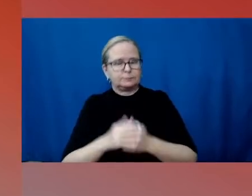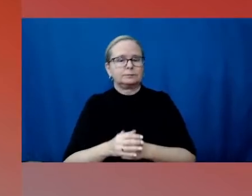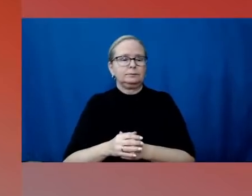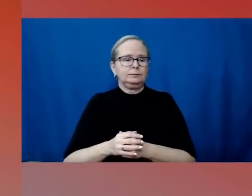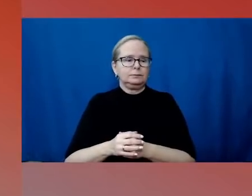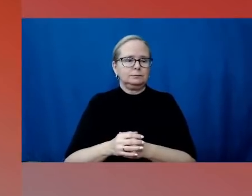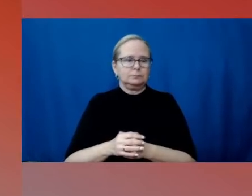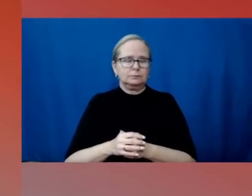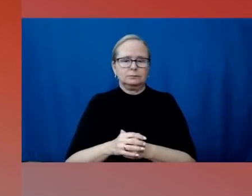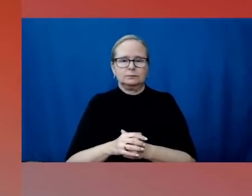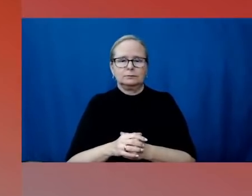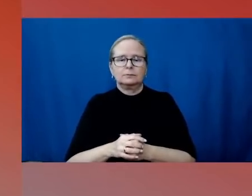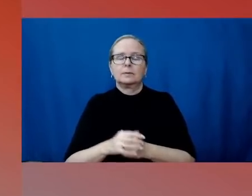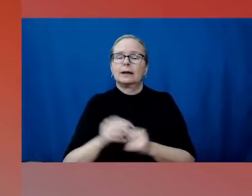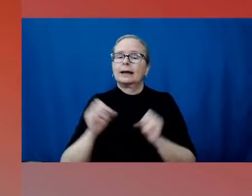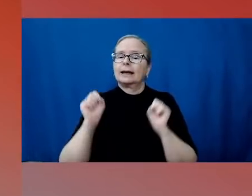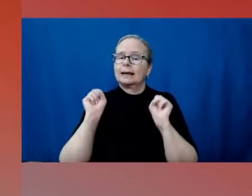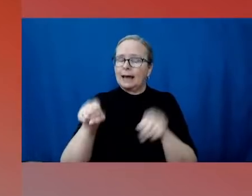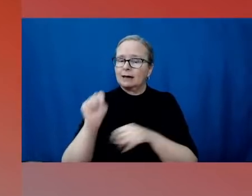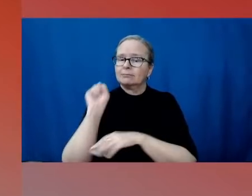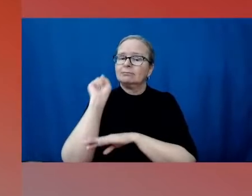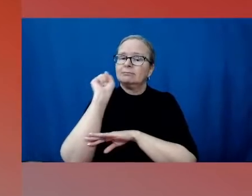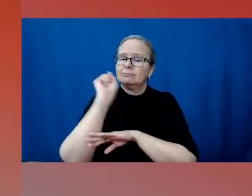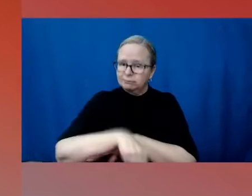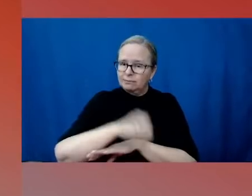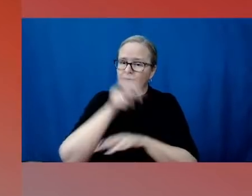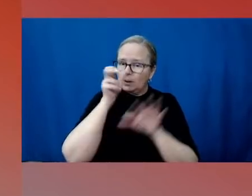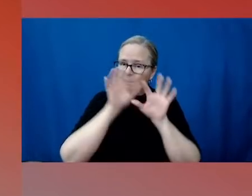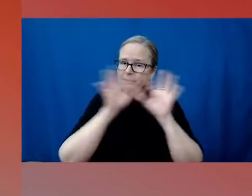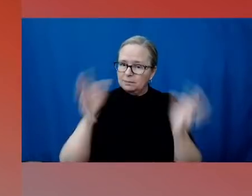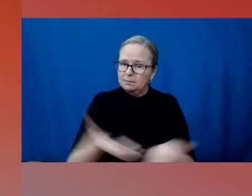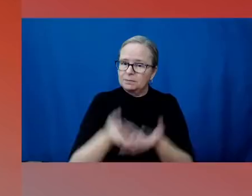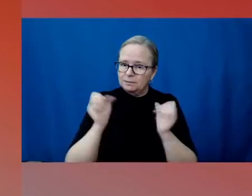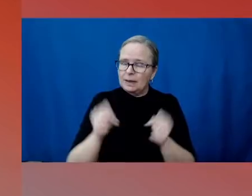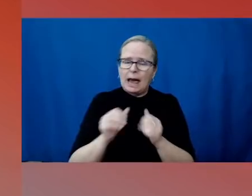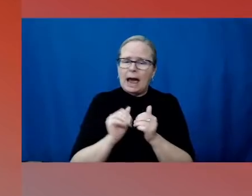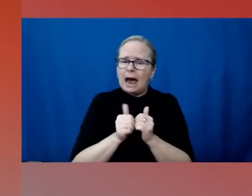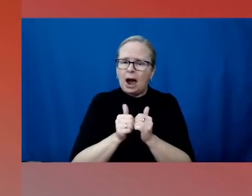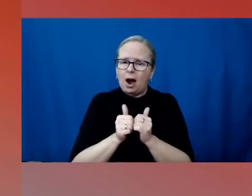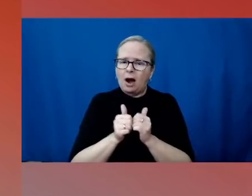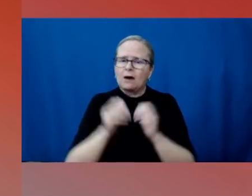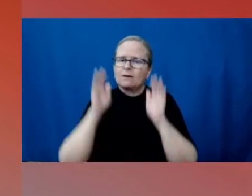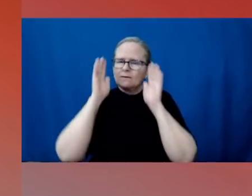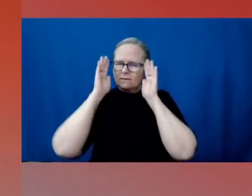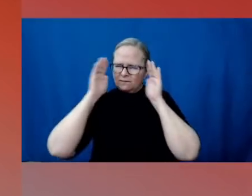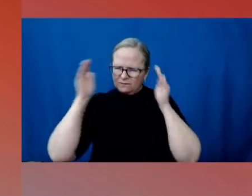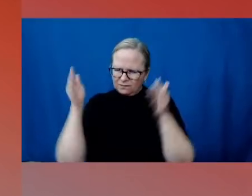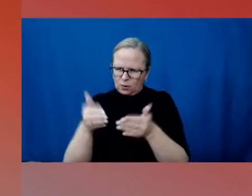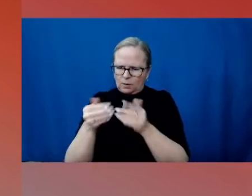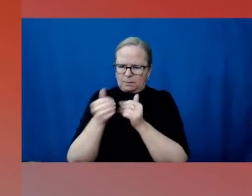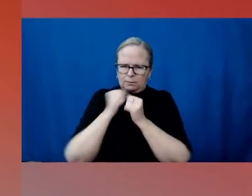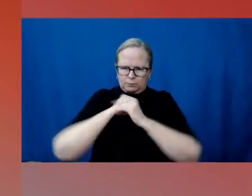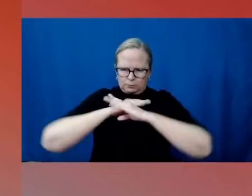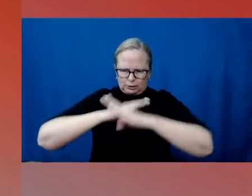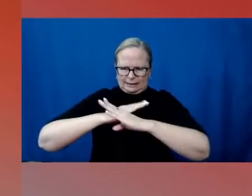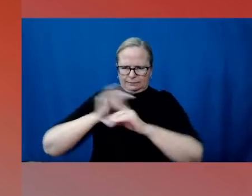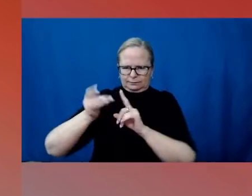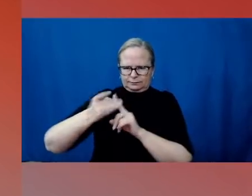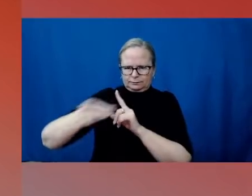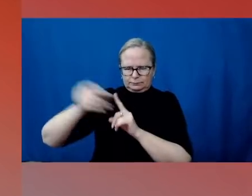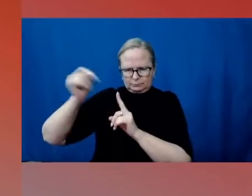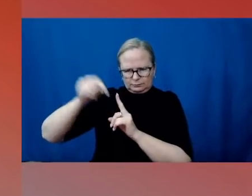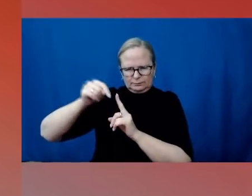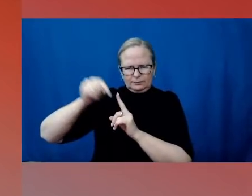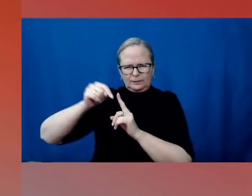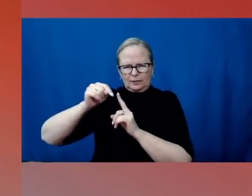can win with the pandemic too, but we have to focus on preventing transmission. So we have to really